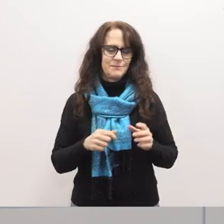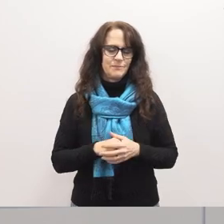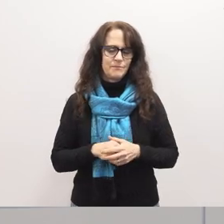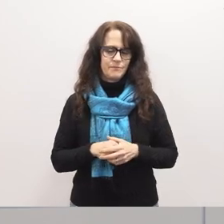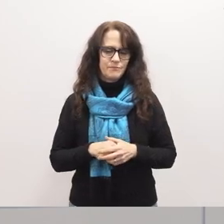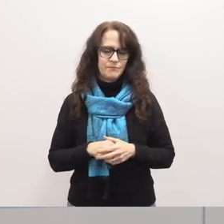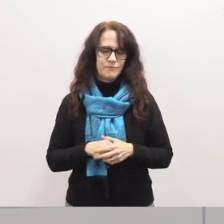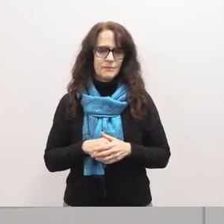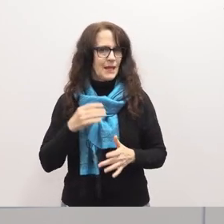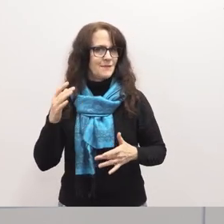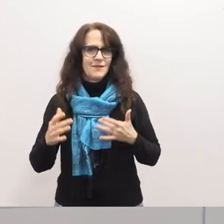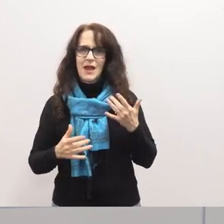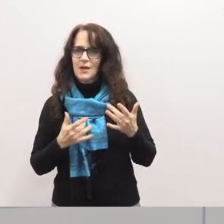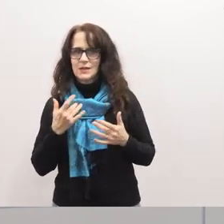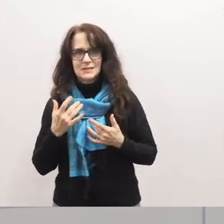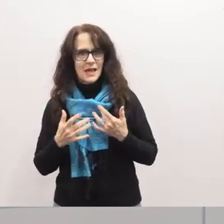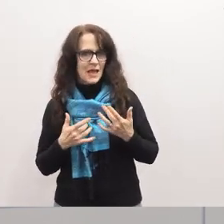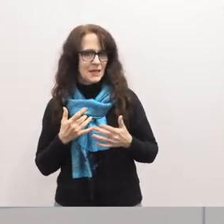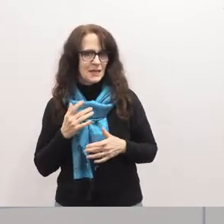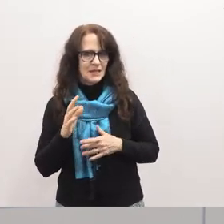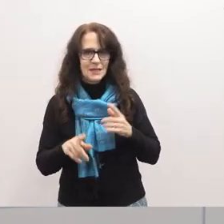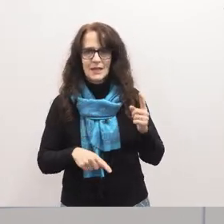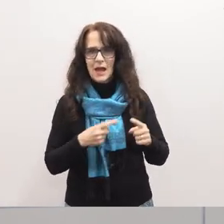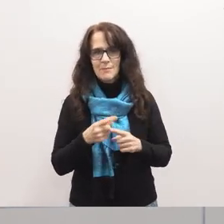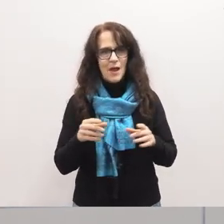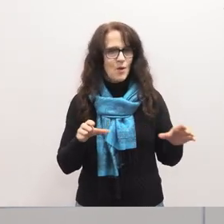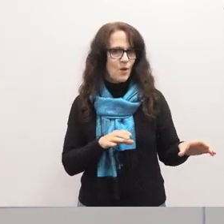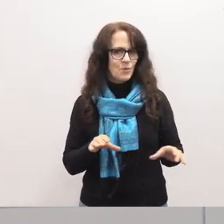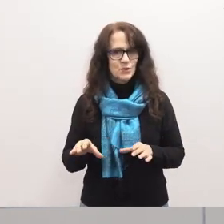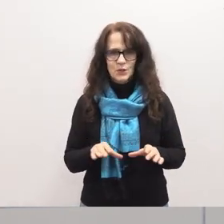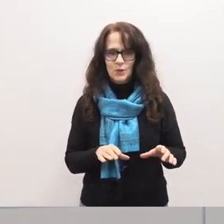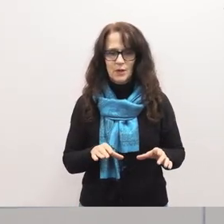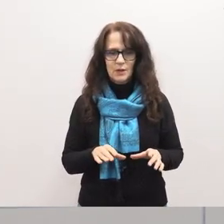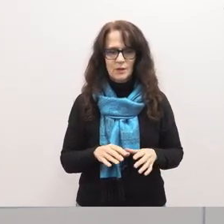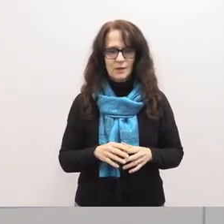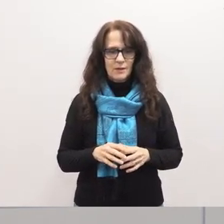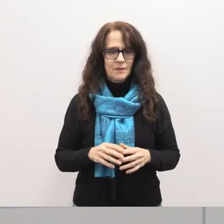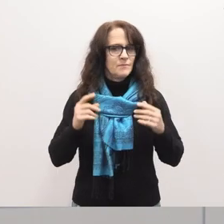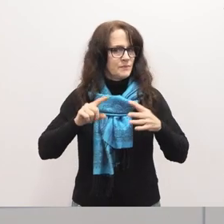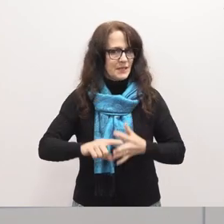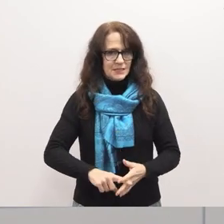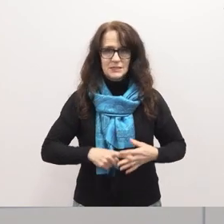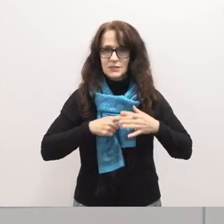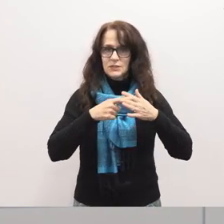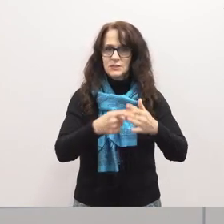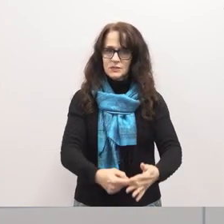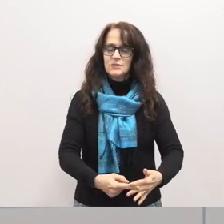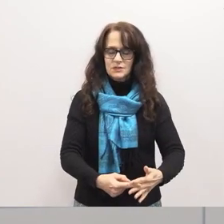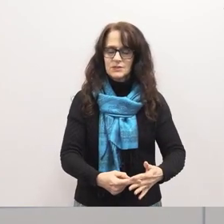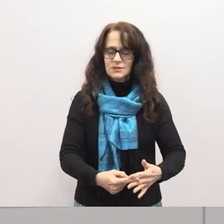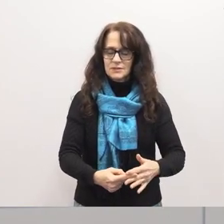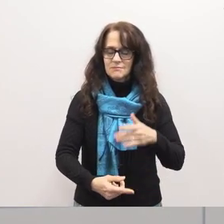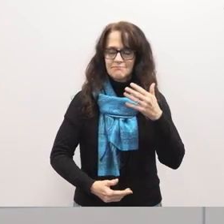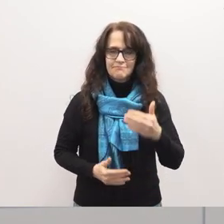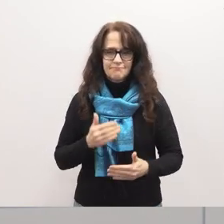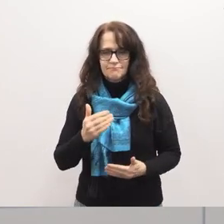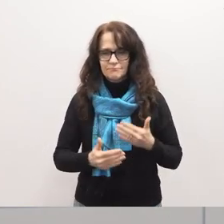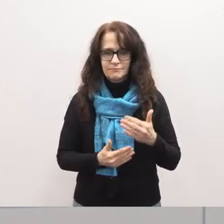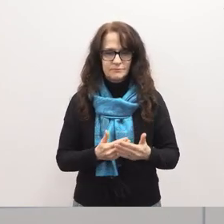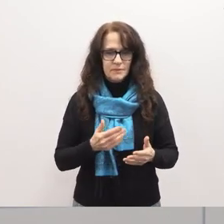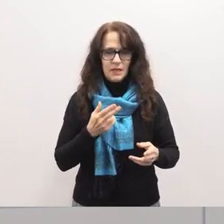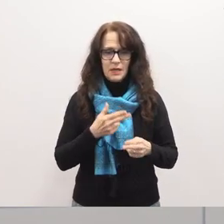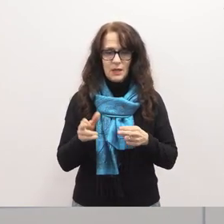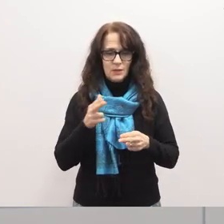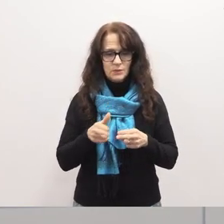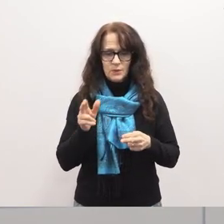very excited about what we're doing. It's off the ground. We're going to hear in a very short period